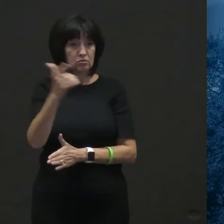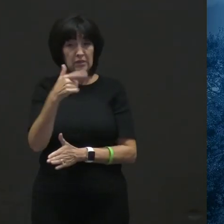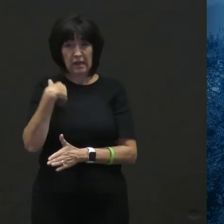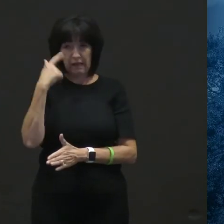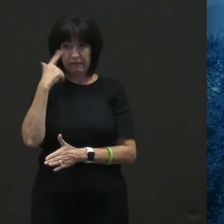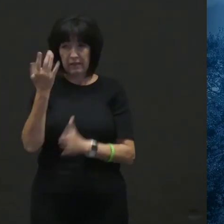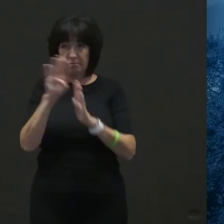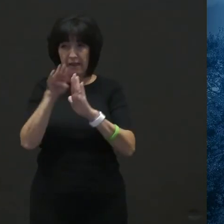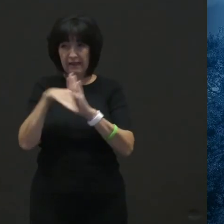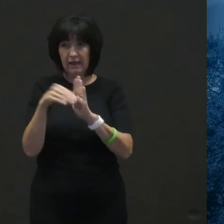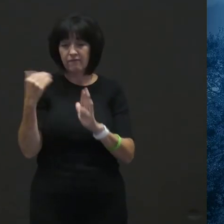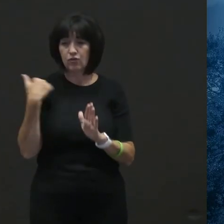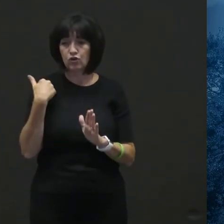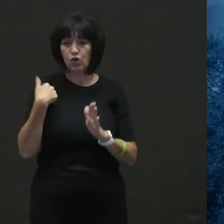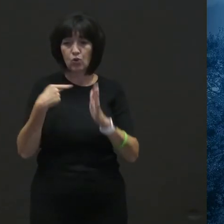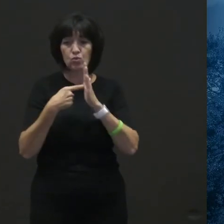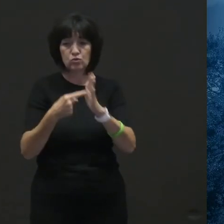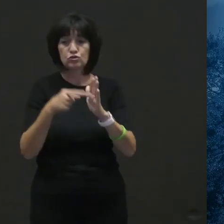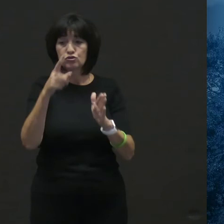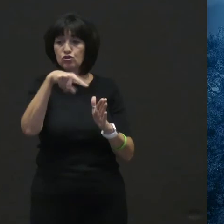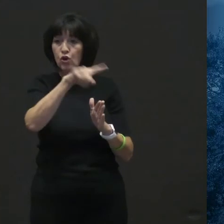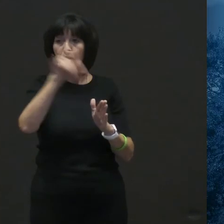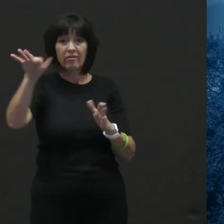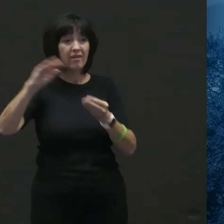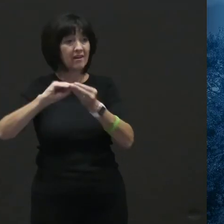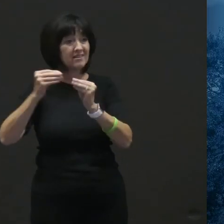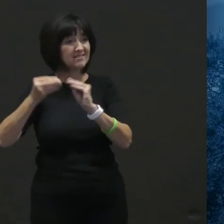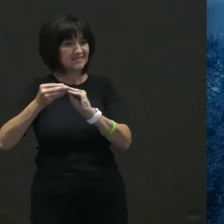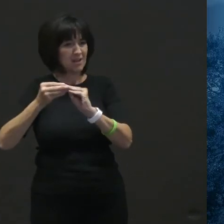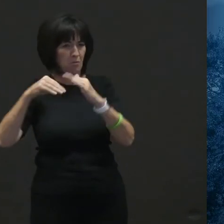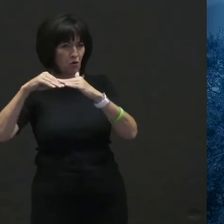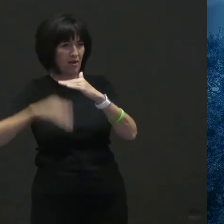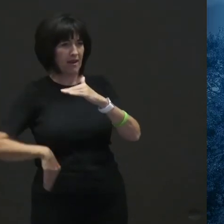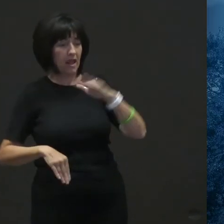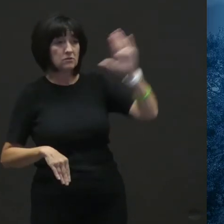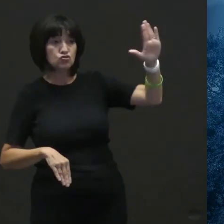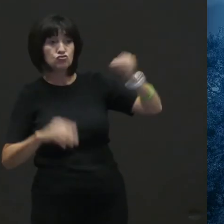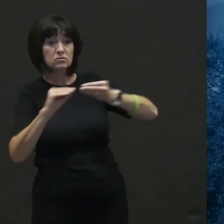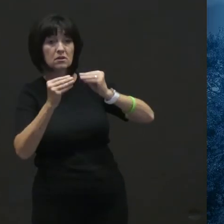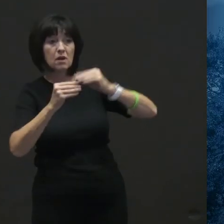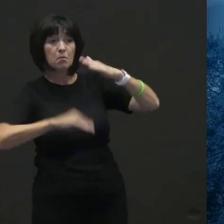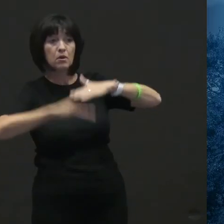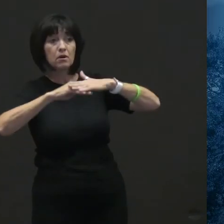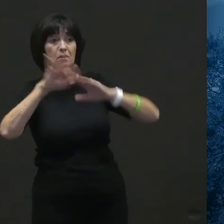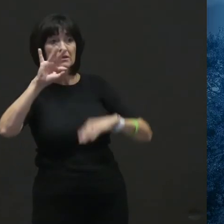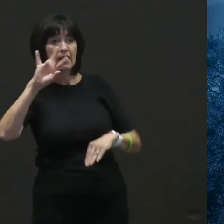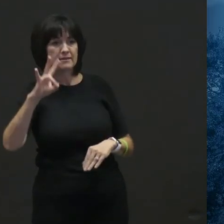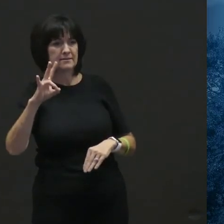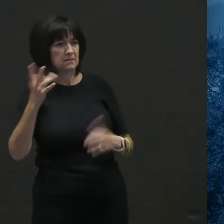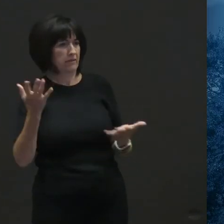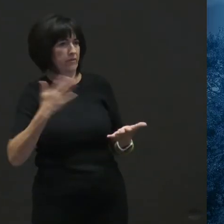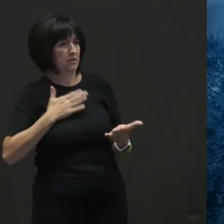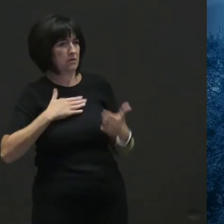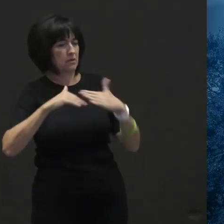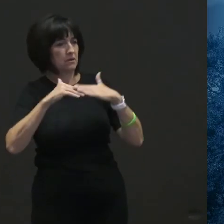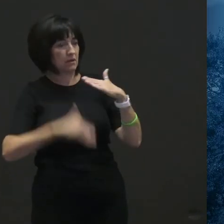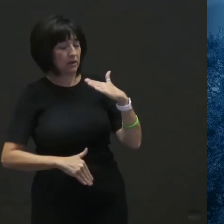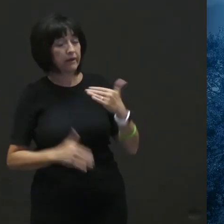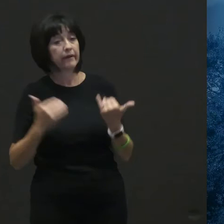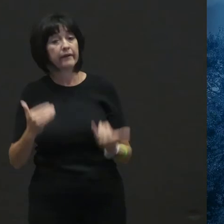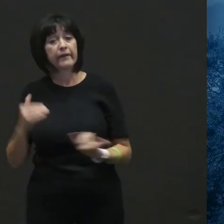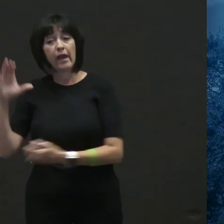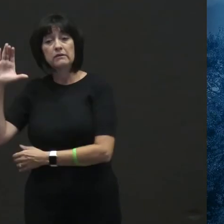minutes ago, and it's significantly below that. So now for the CDC to say that quarantines don't make